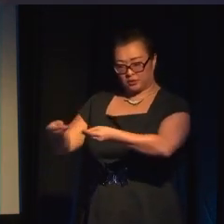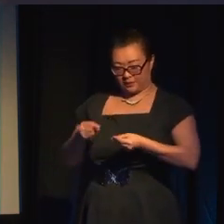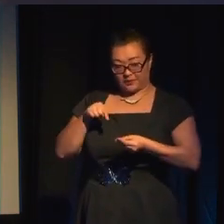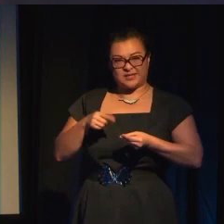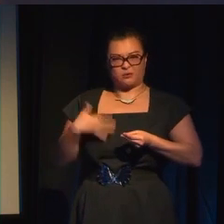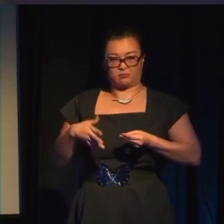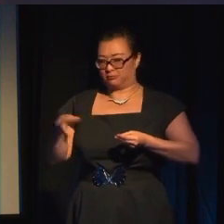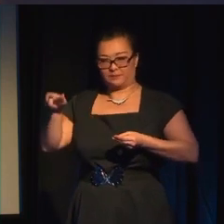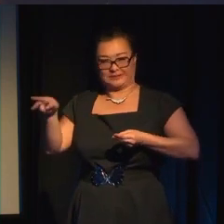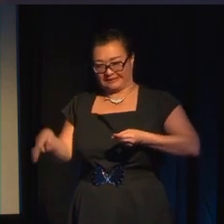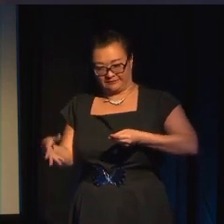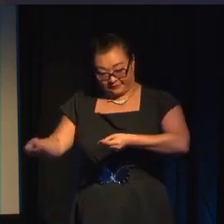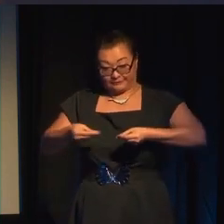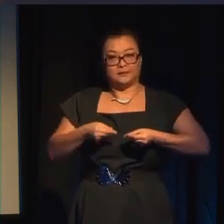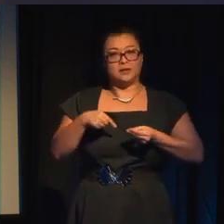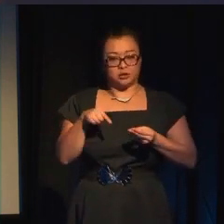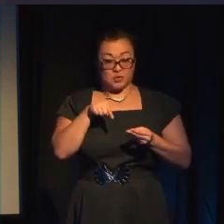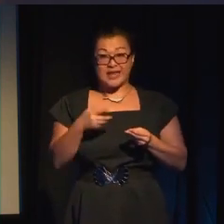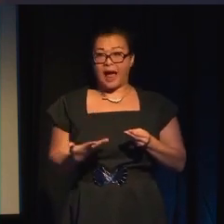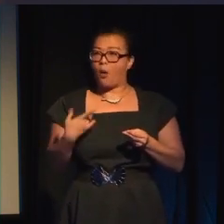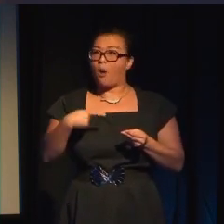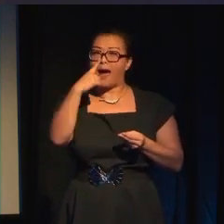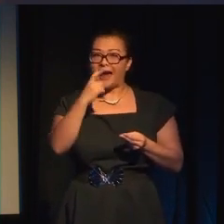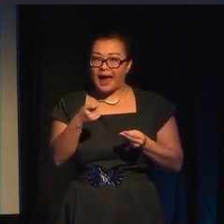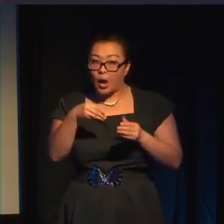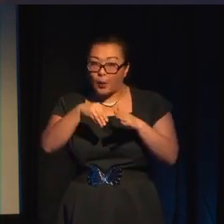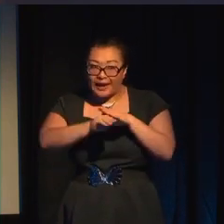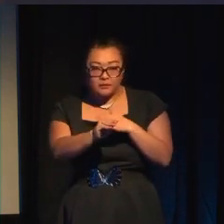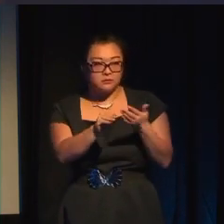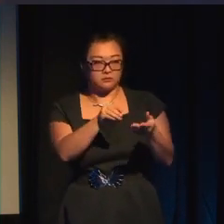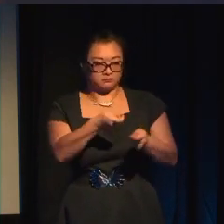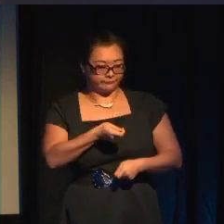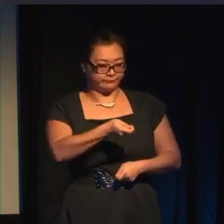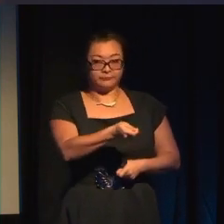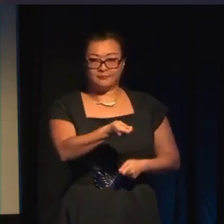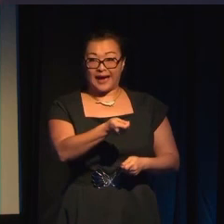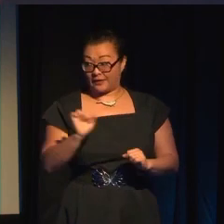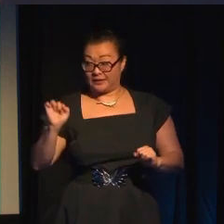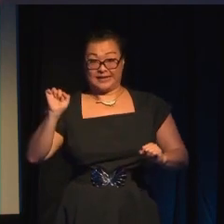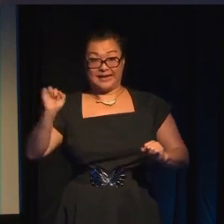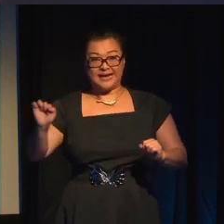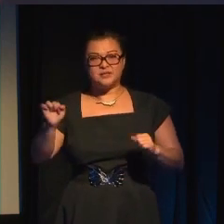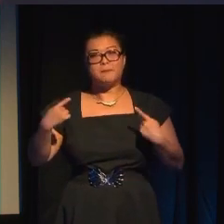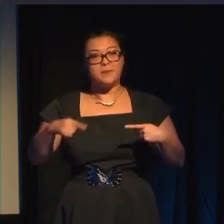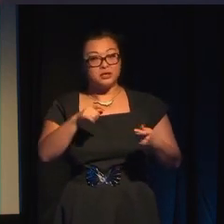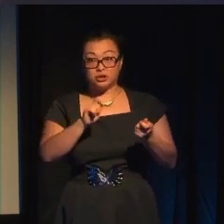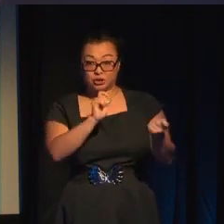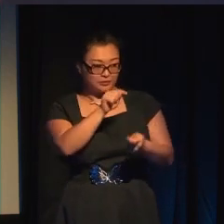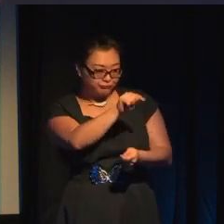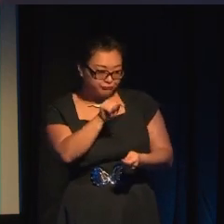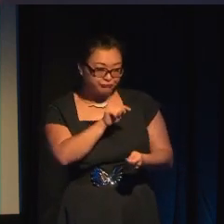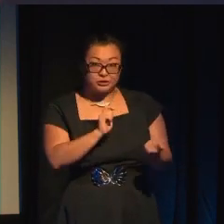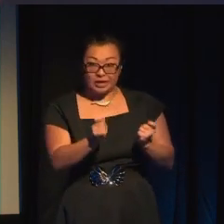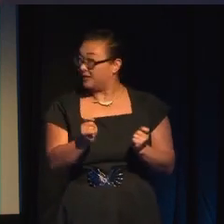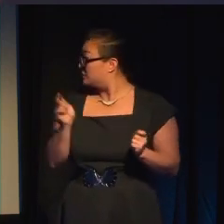gives me the opportunity to go in and actually change his permissions. So special operations, file adjustment, and what I can